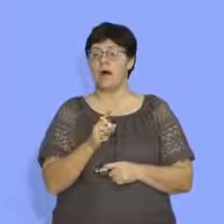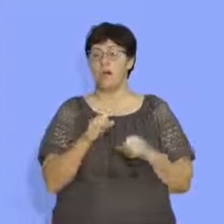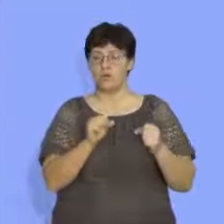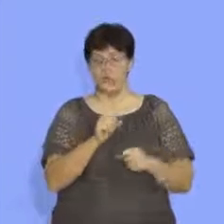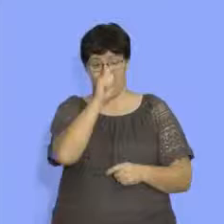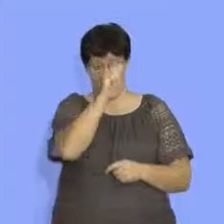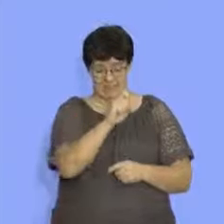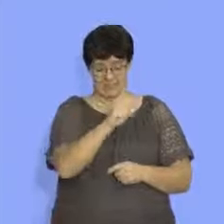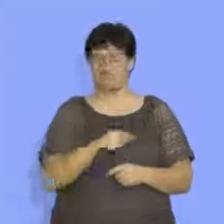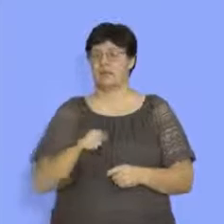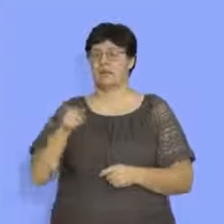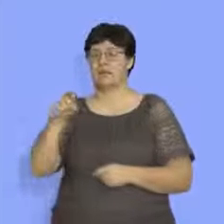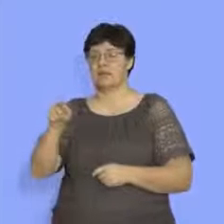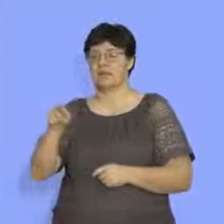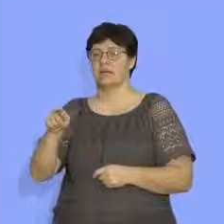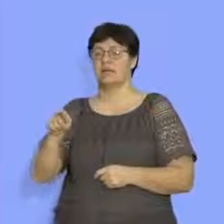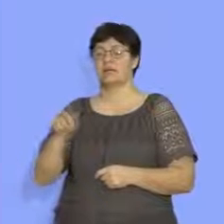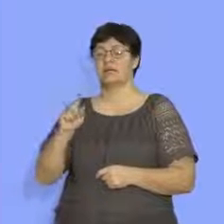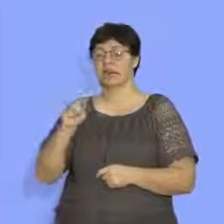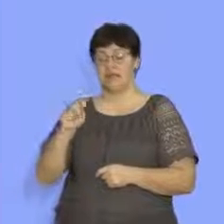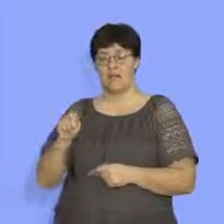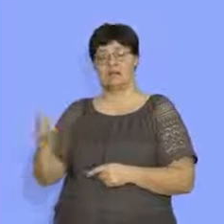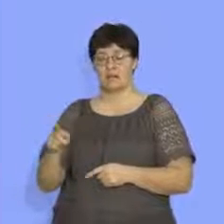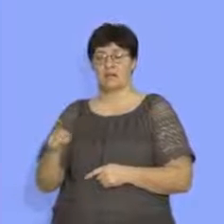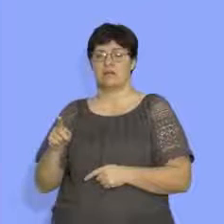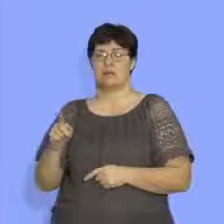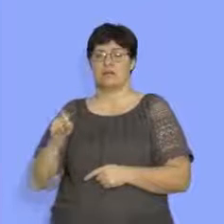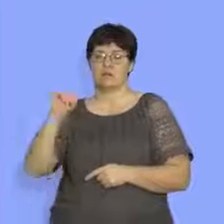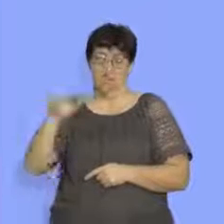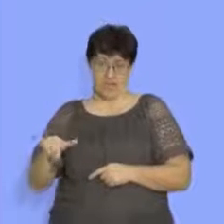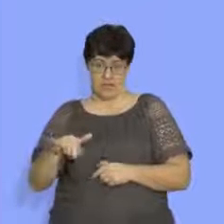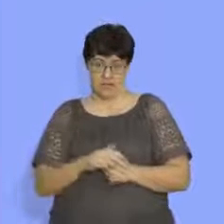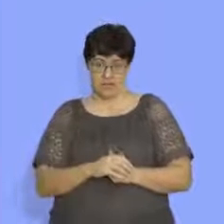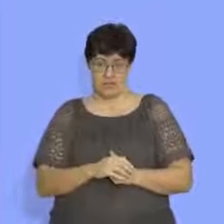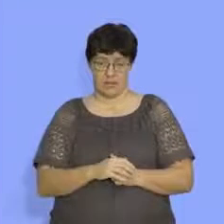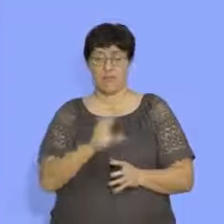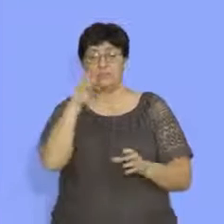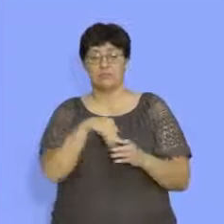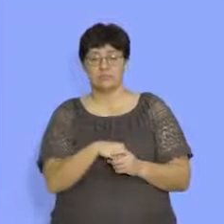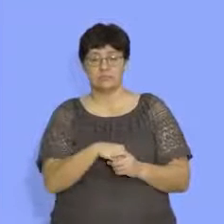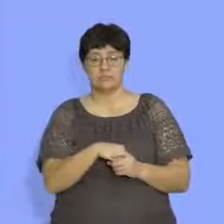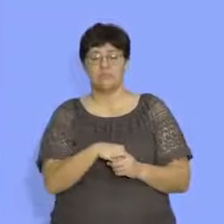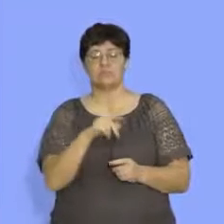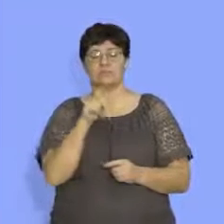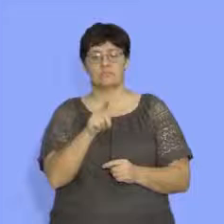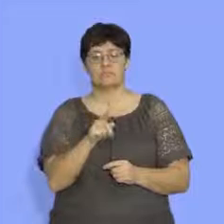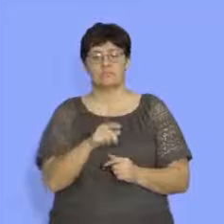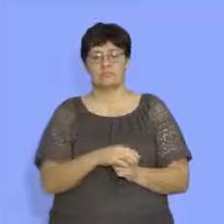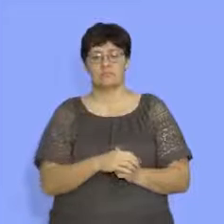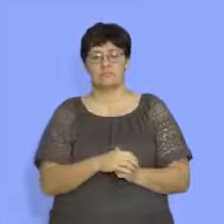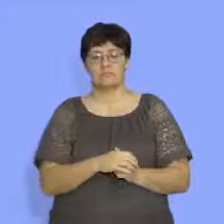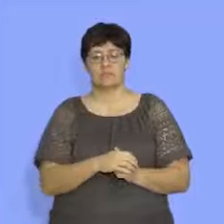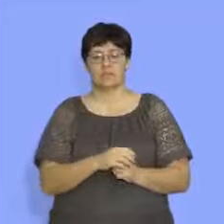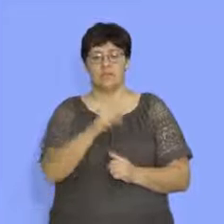the motorbike to be X, and I'm going to let the tuk-tuk to be Y. So I will quickly just say